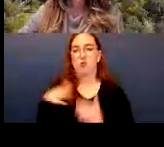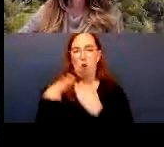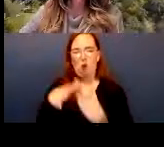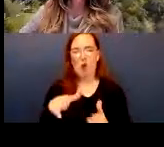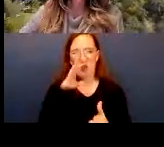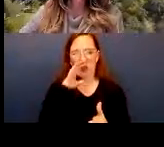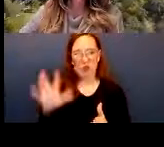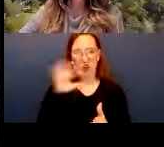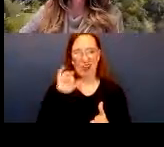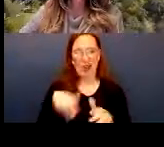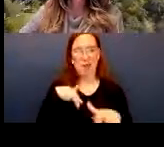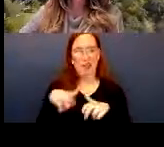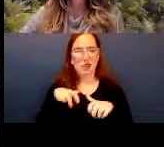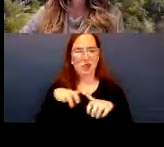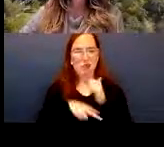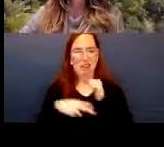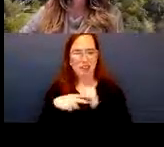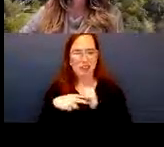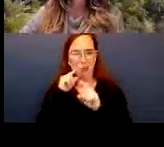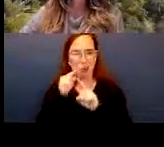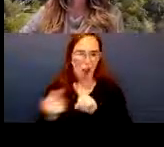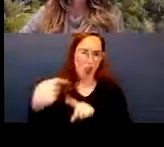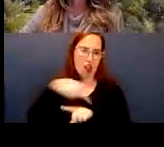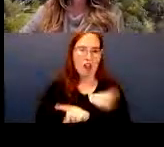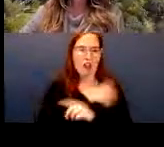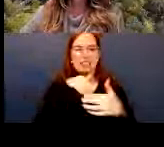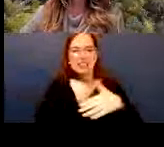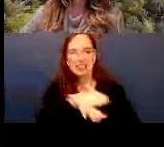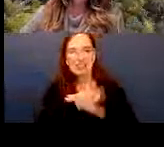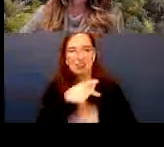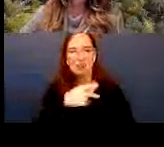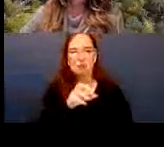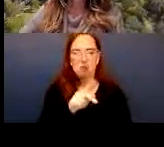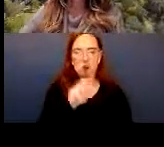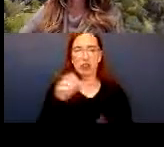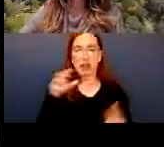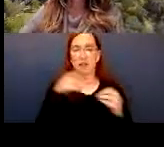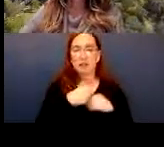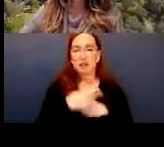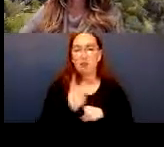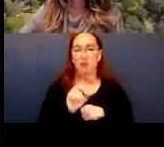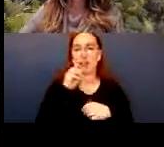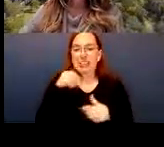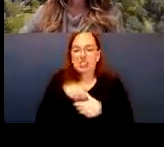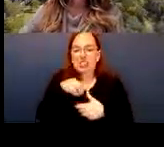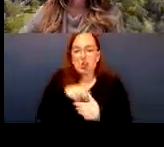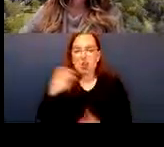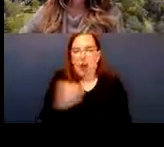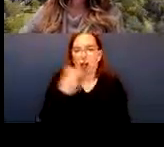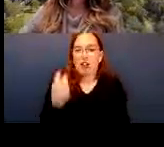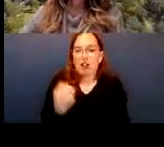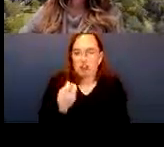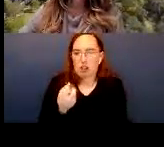showing into the park. And they would then meet up with what could be the internal shuttle route. The